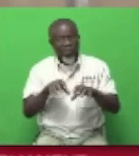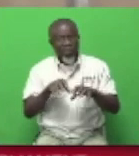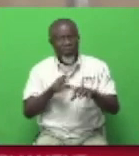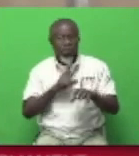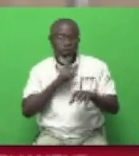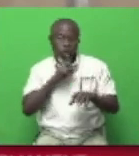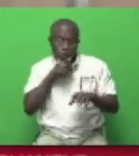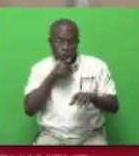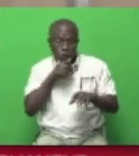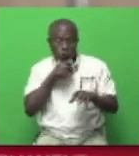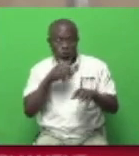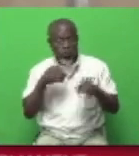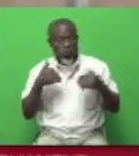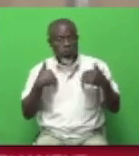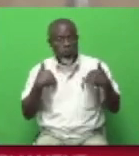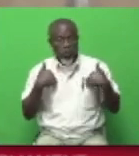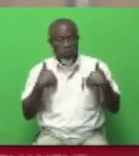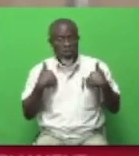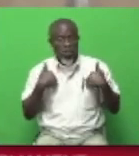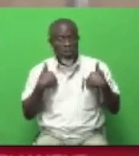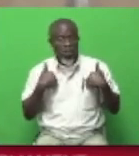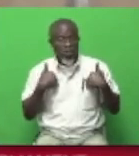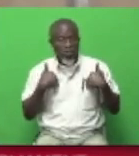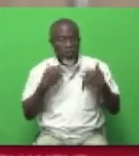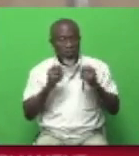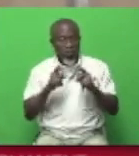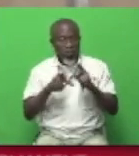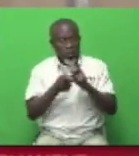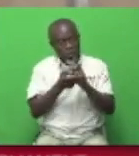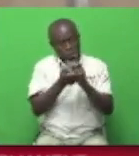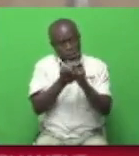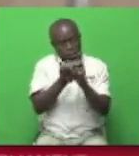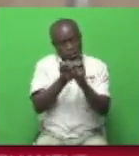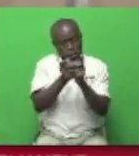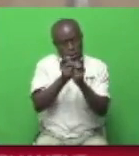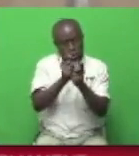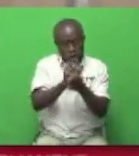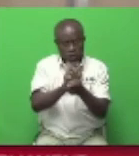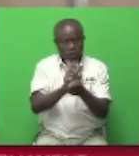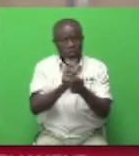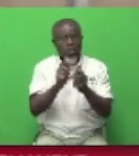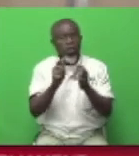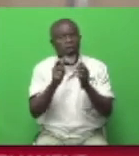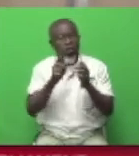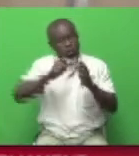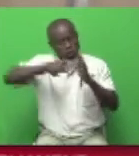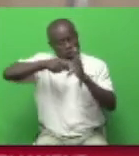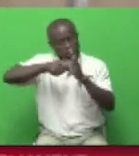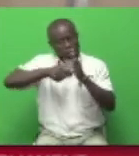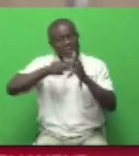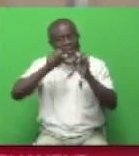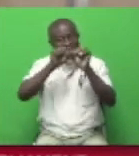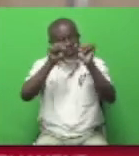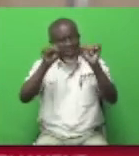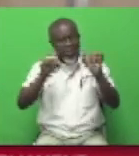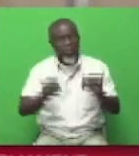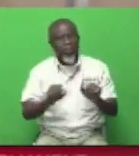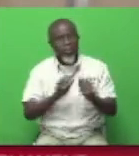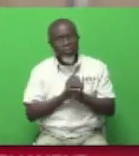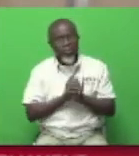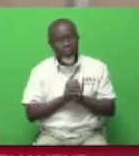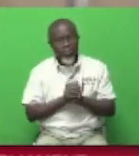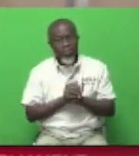really revamp our criminal justice system. Now, Mr. Vice President, this Criminal Justice Unit, as a part of our expenditure